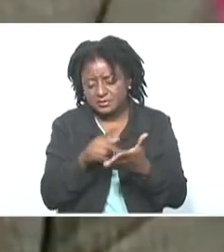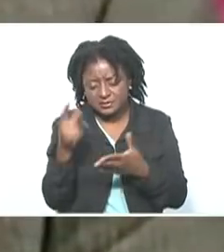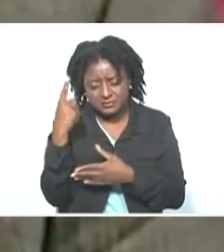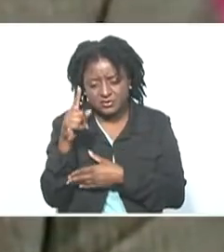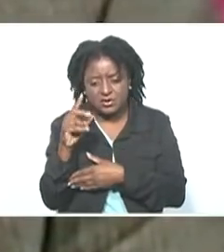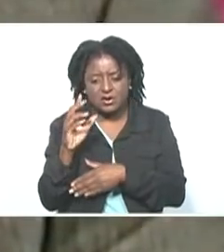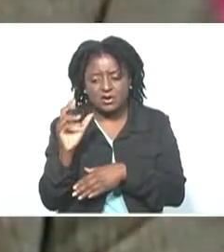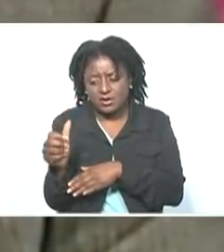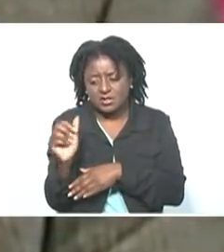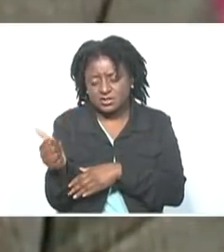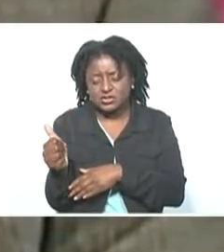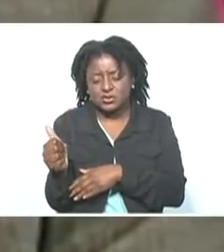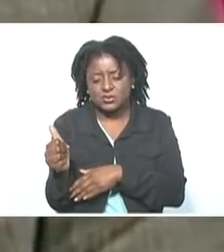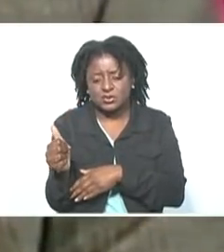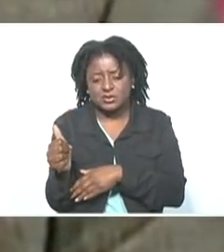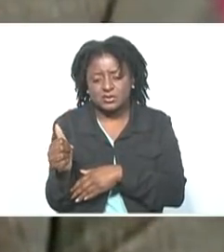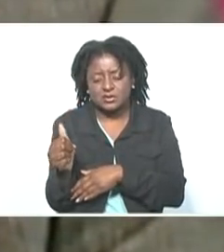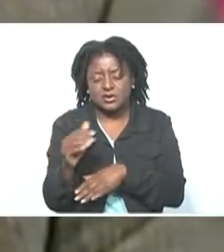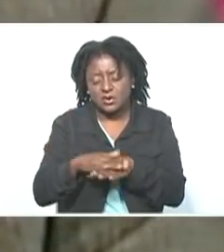its own.